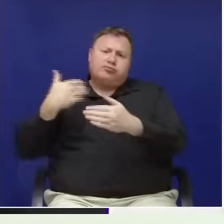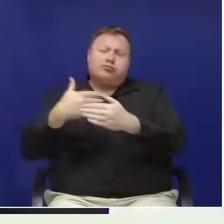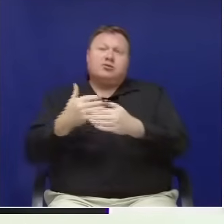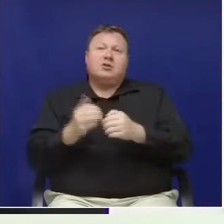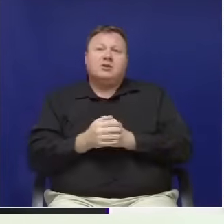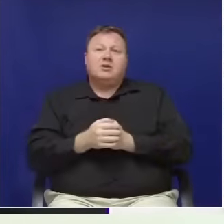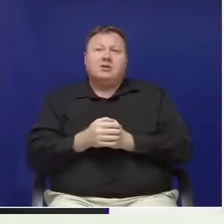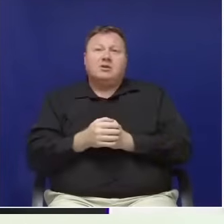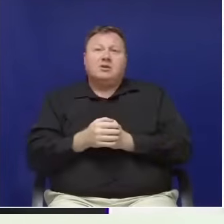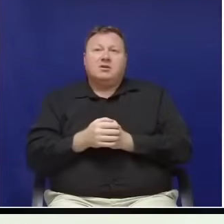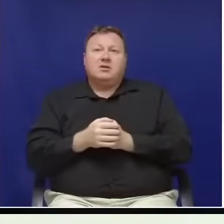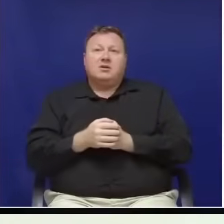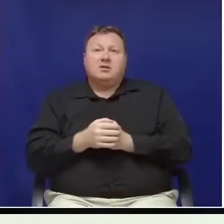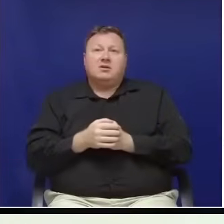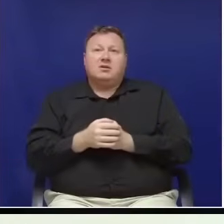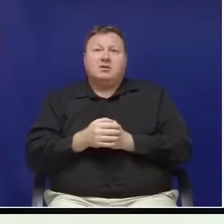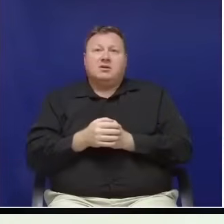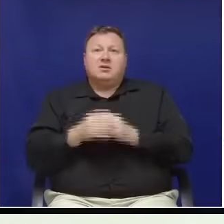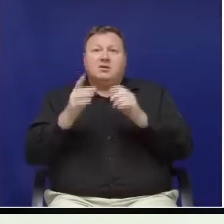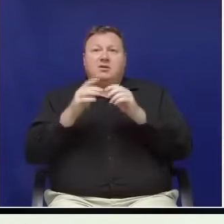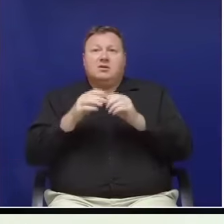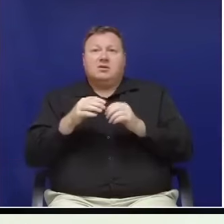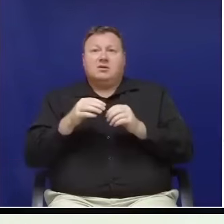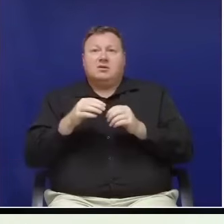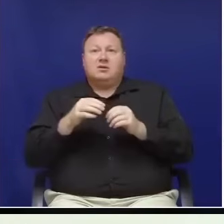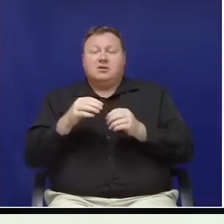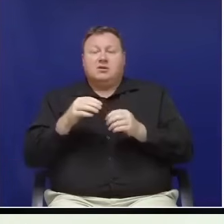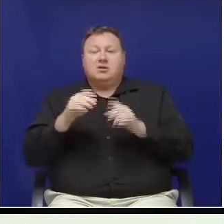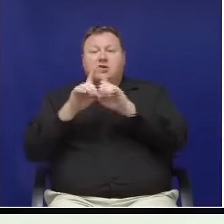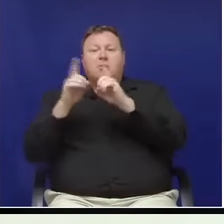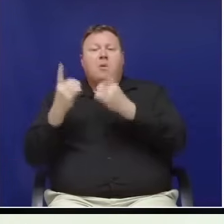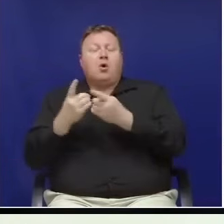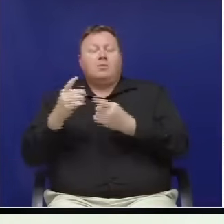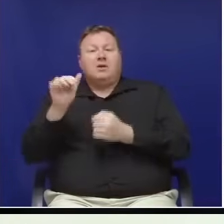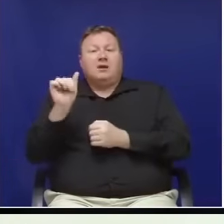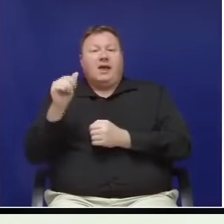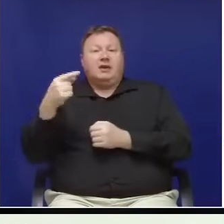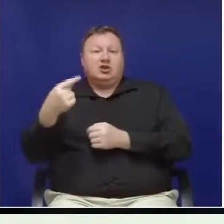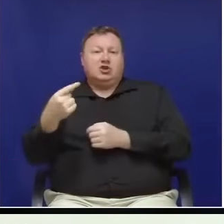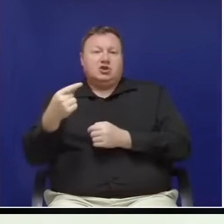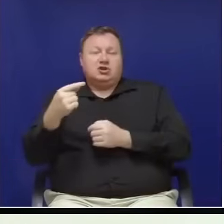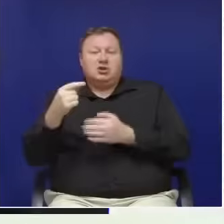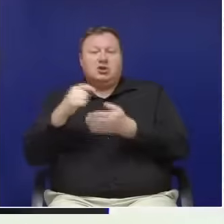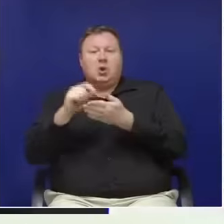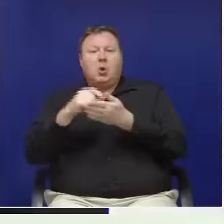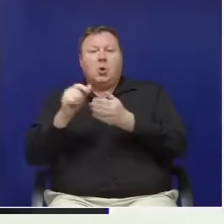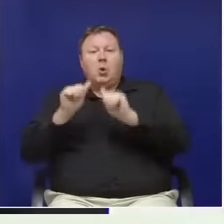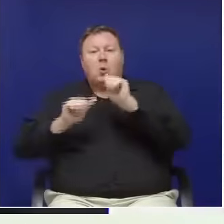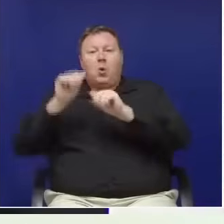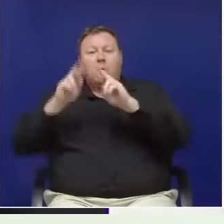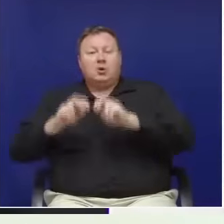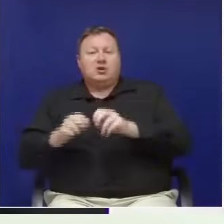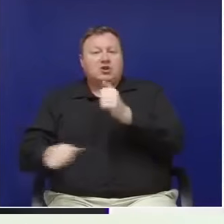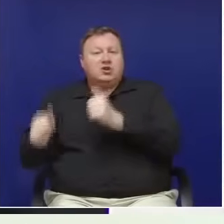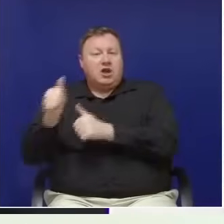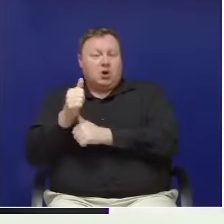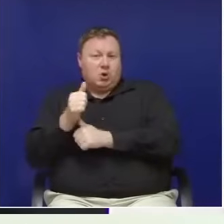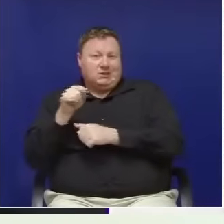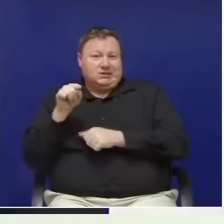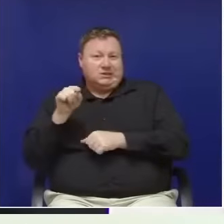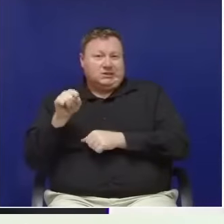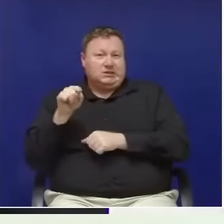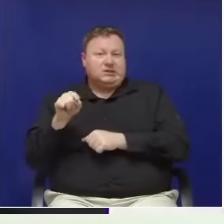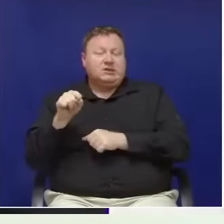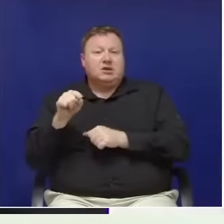receiving adverse findings from the department, from the Auditor General. And some of the members who were